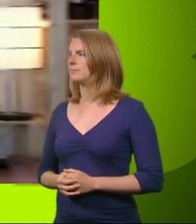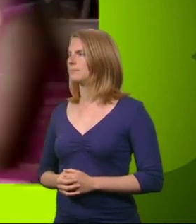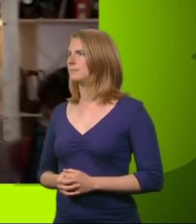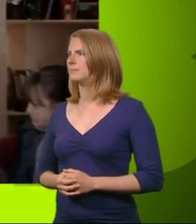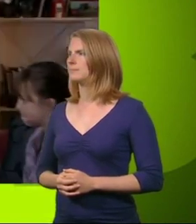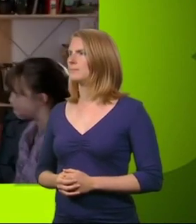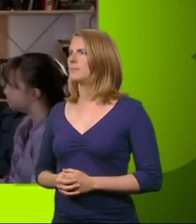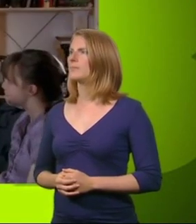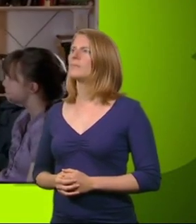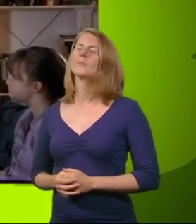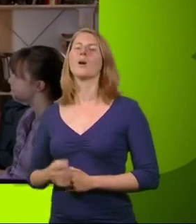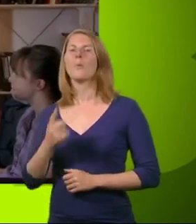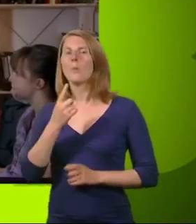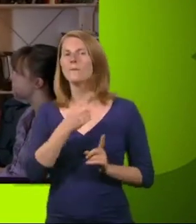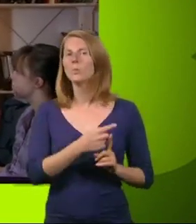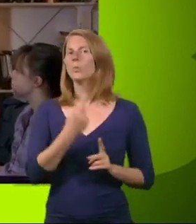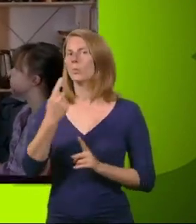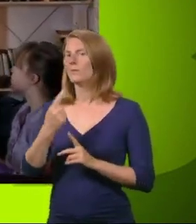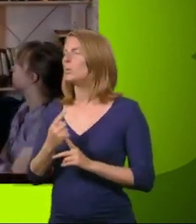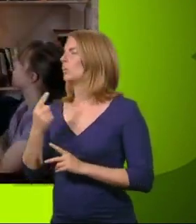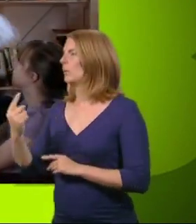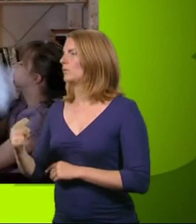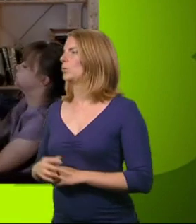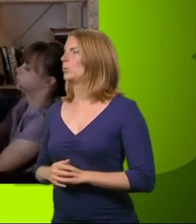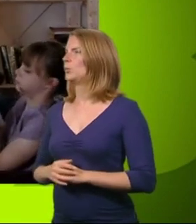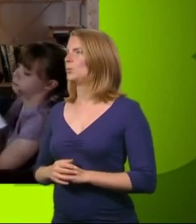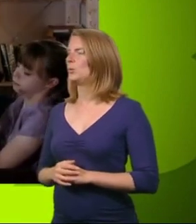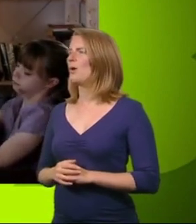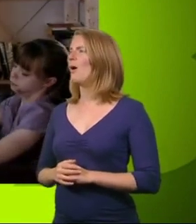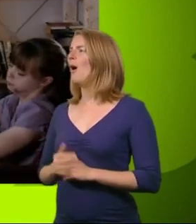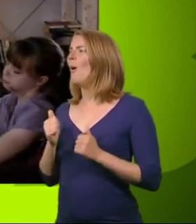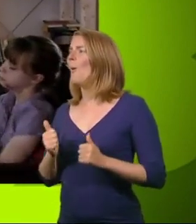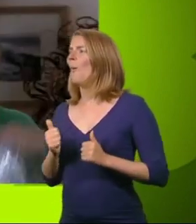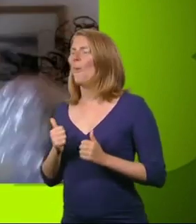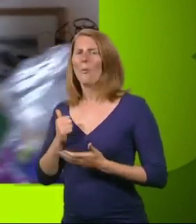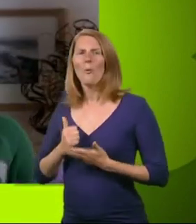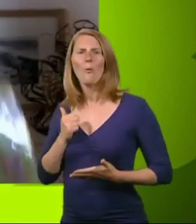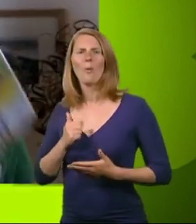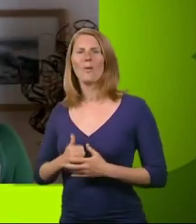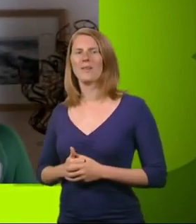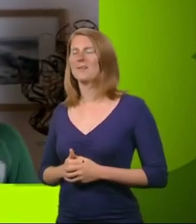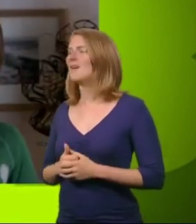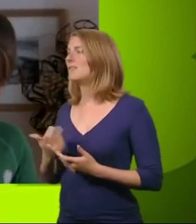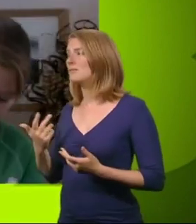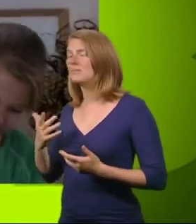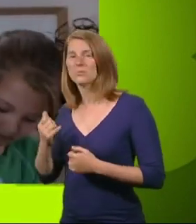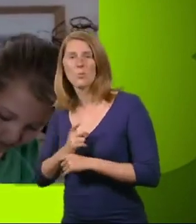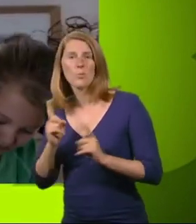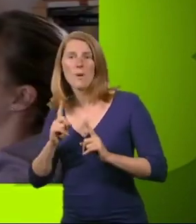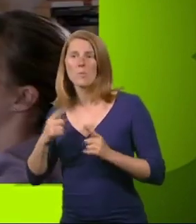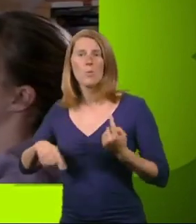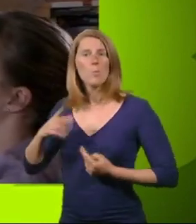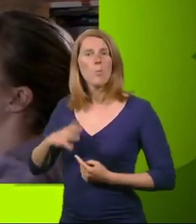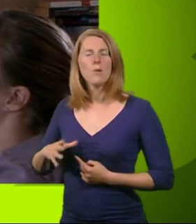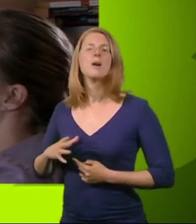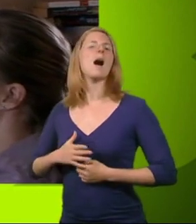Right. One for you, one for you, and one for you. This is so cool. And we can do whatever we want. Anything you like. You